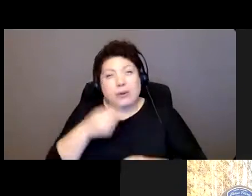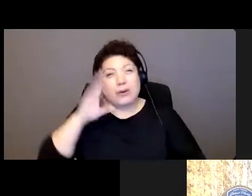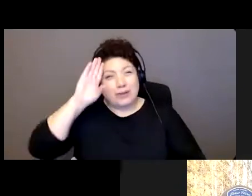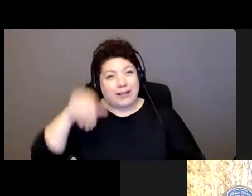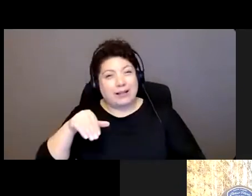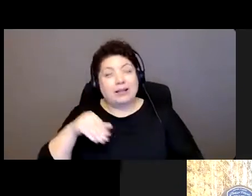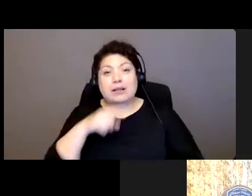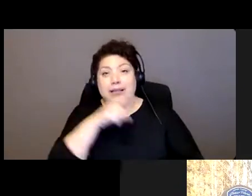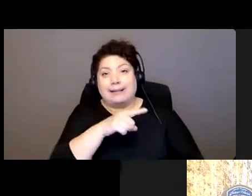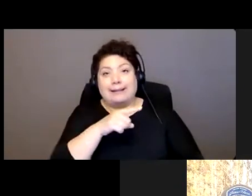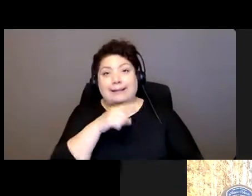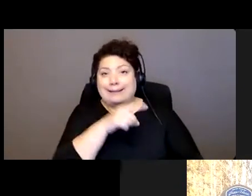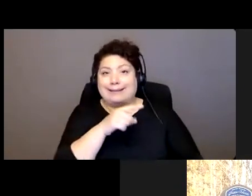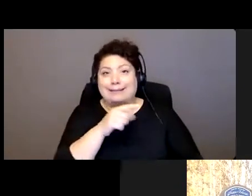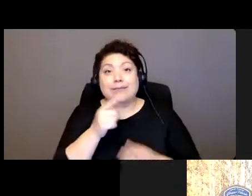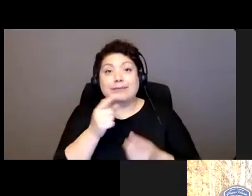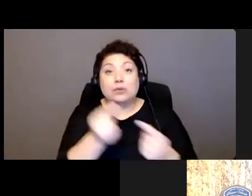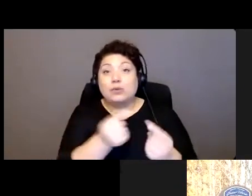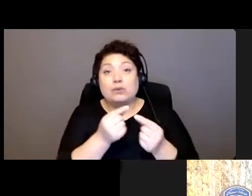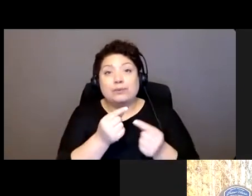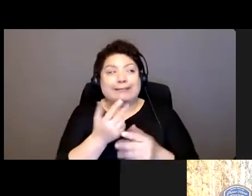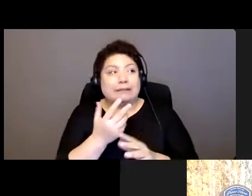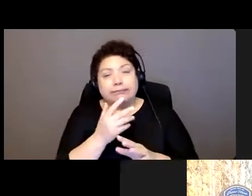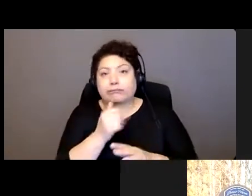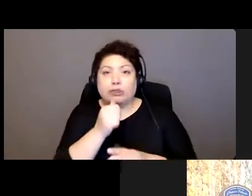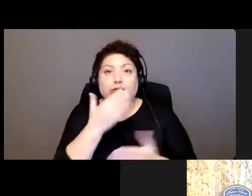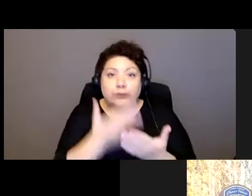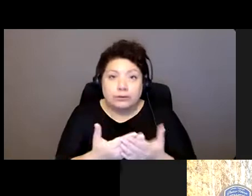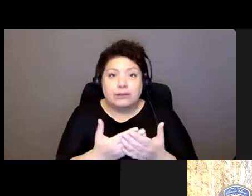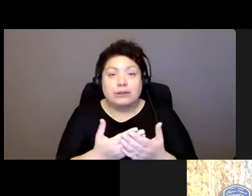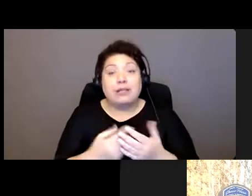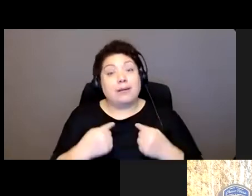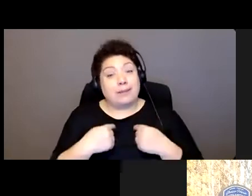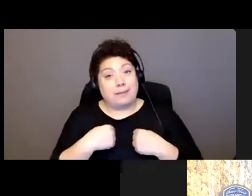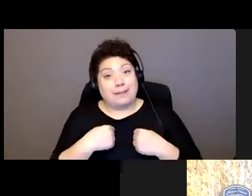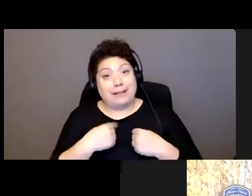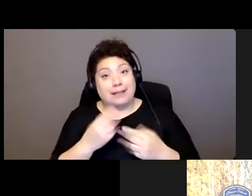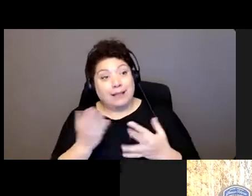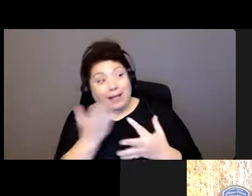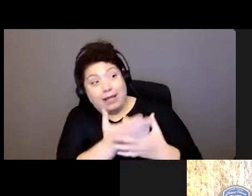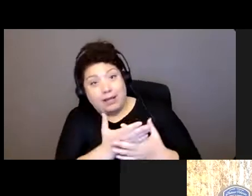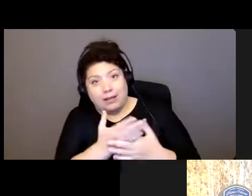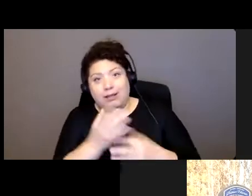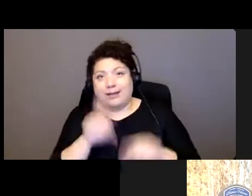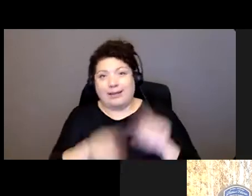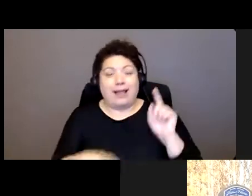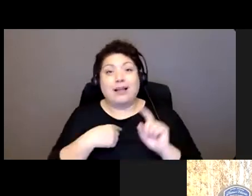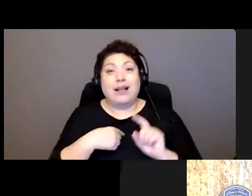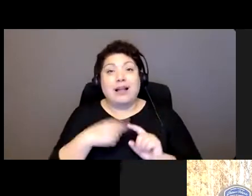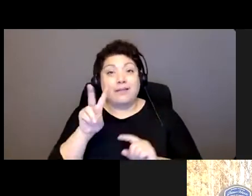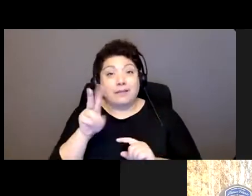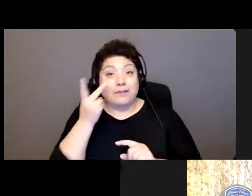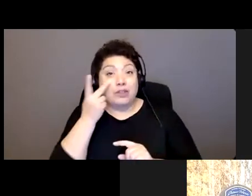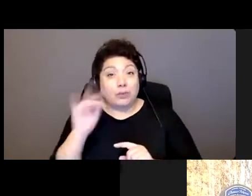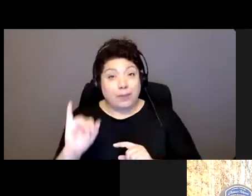it's not a good thing what they're doing, but I can't really say anything to them because I'm visually impaired.